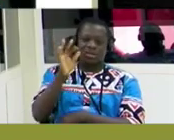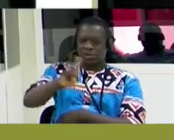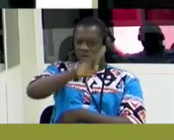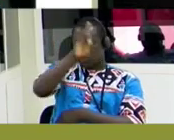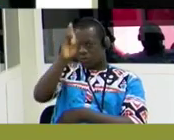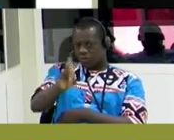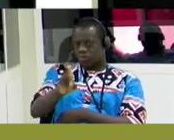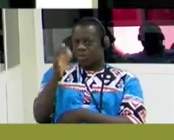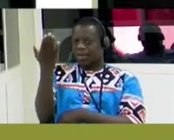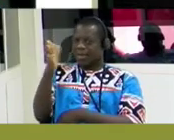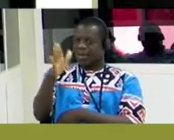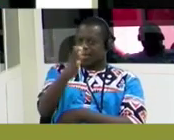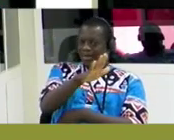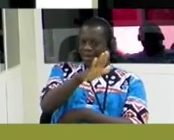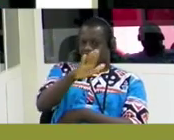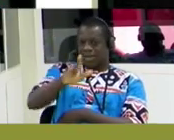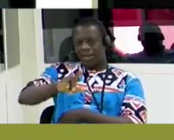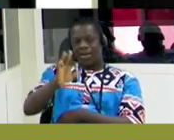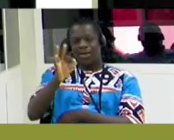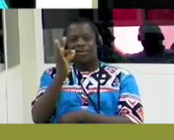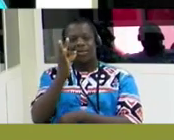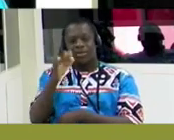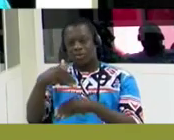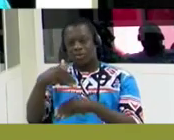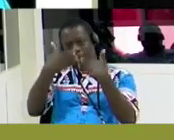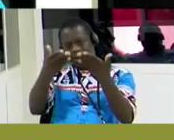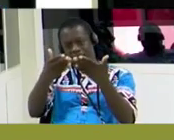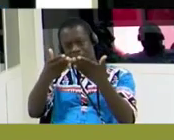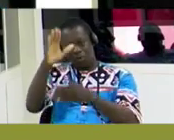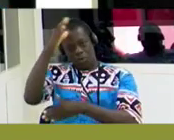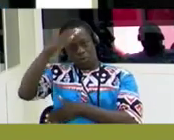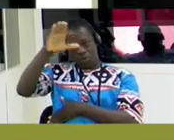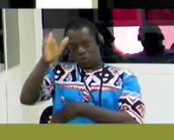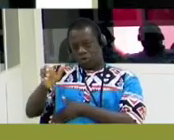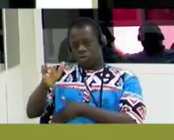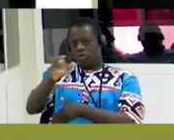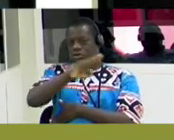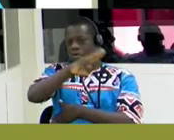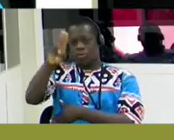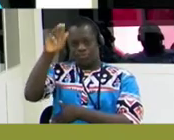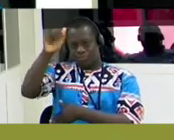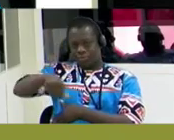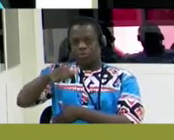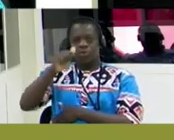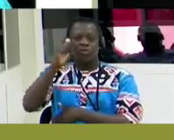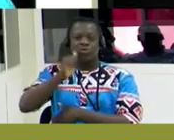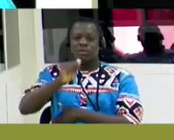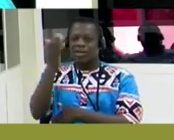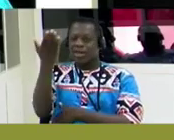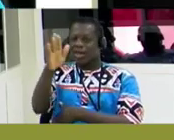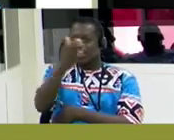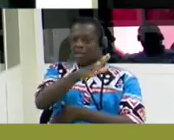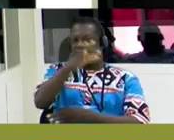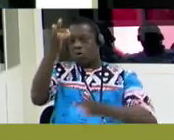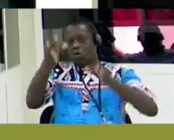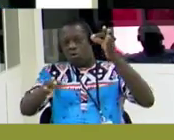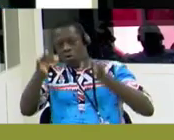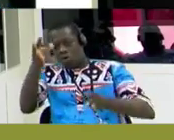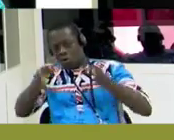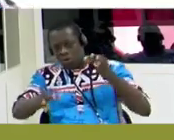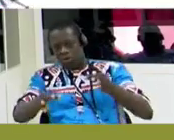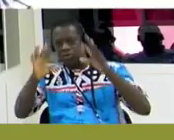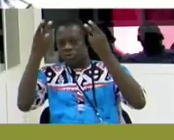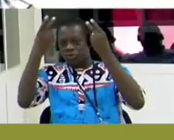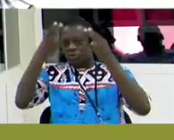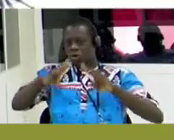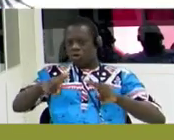the insistence of the commission would not be used in any subsequent criminal proceedings against you. You understand that?